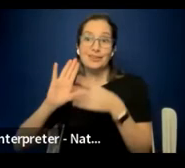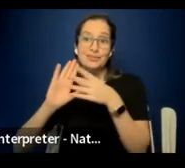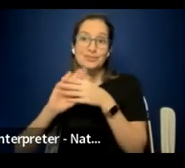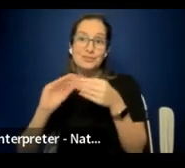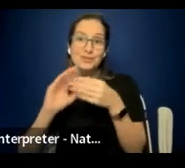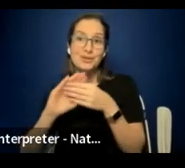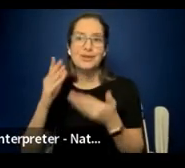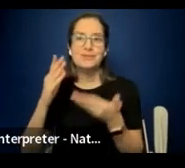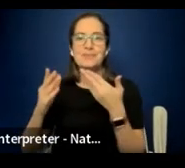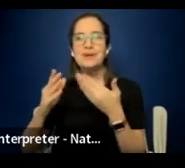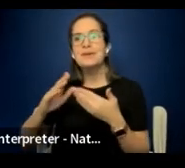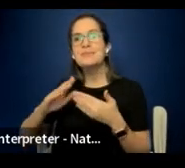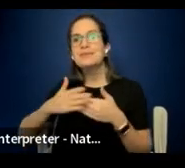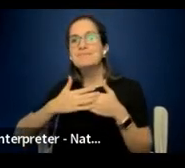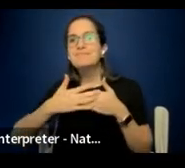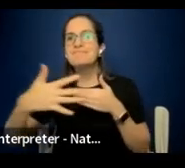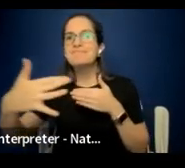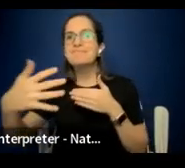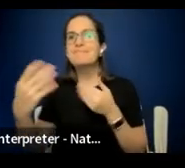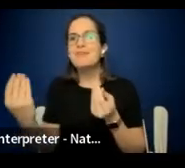out.